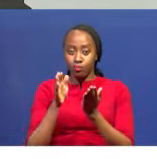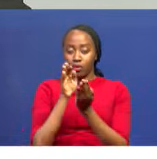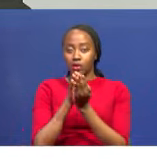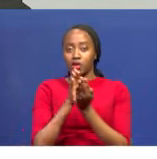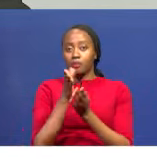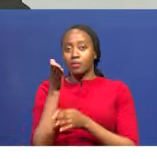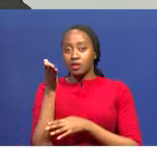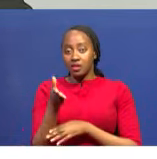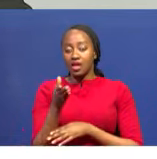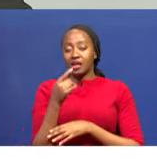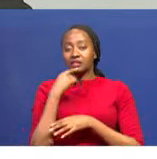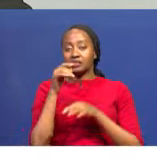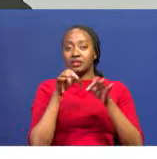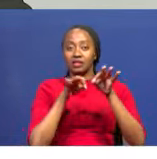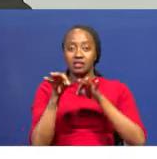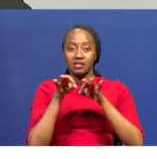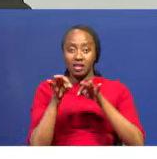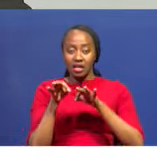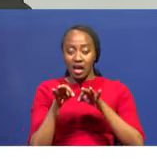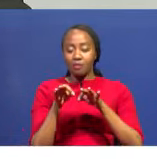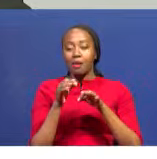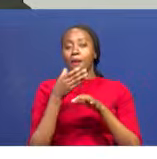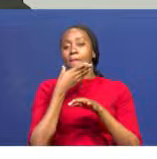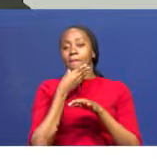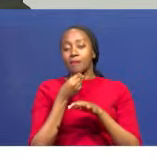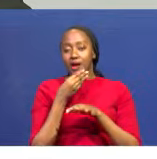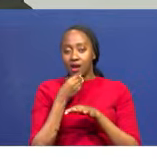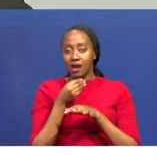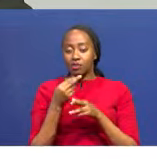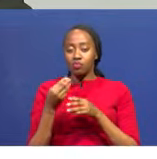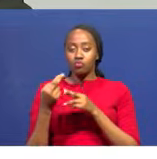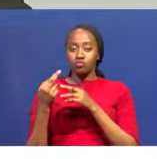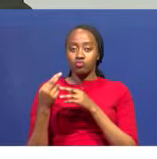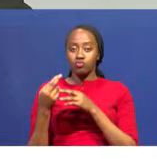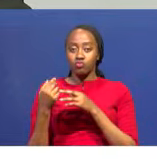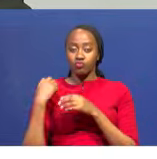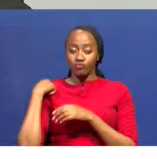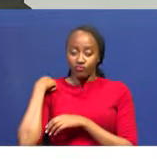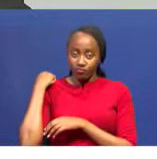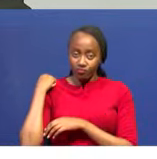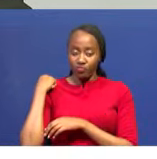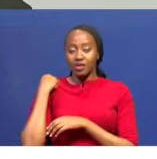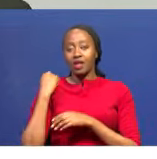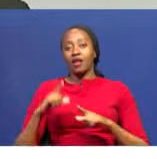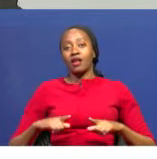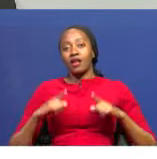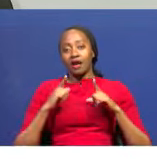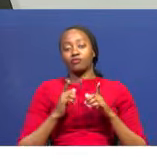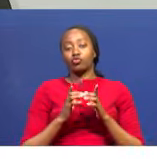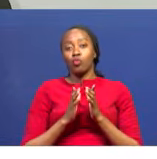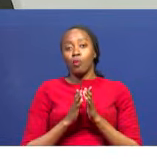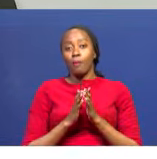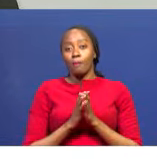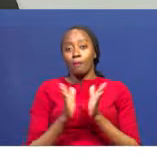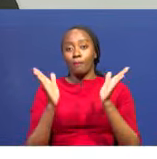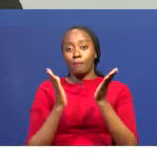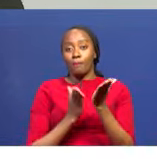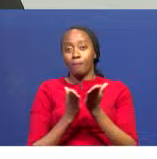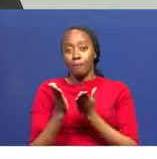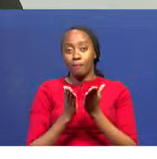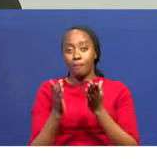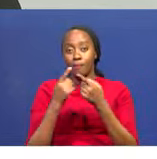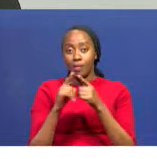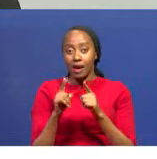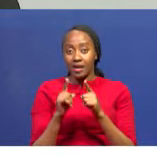leaders. Described Otieno as a statesman who devoted his life to public service. Several Migori leaders who accompanied the